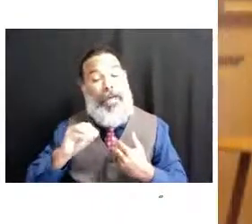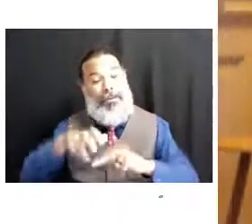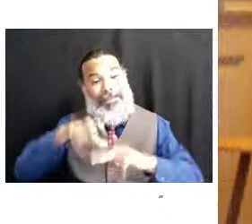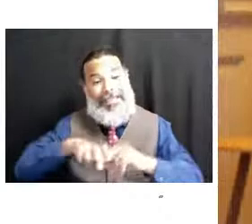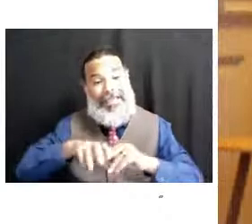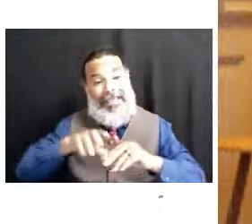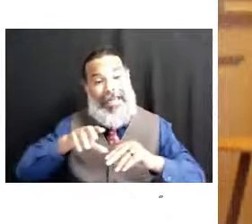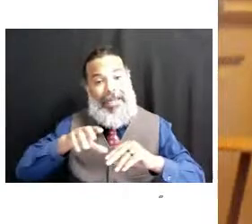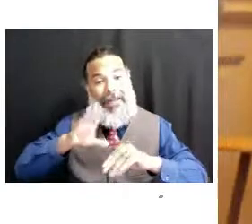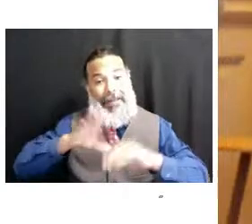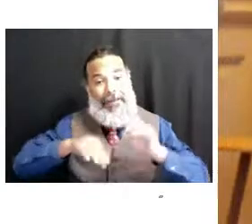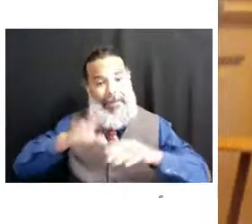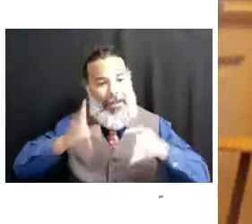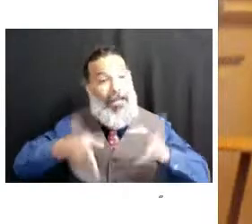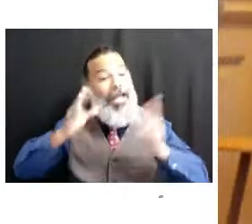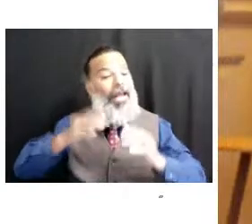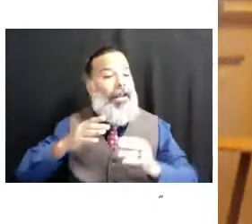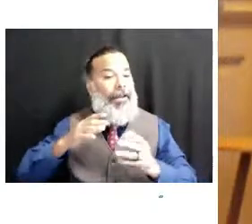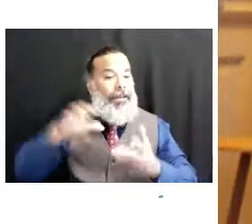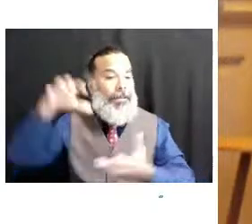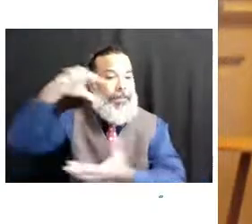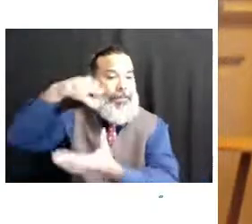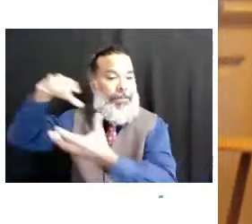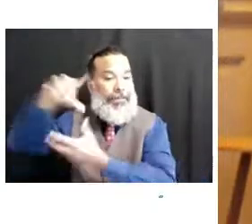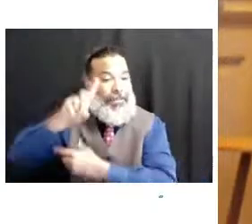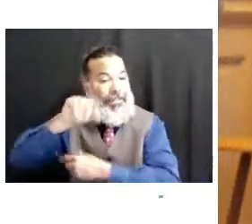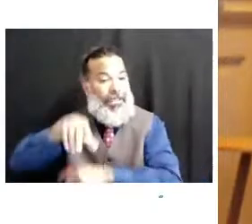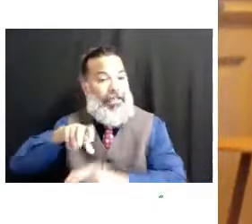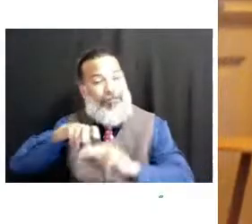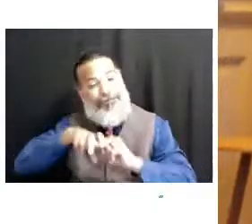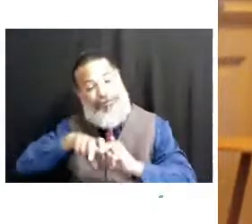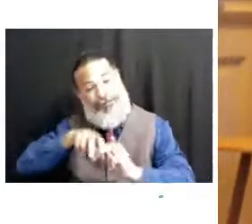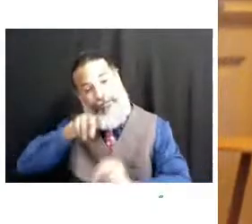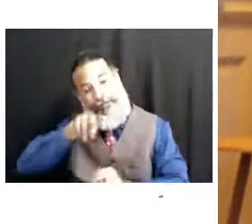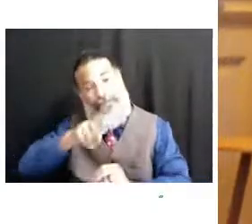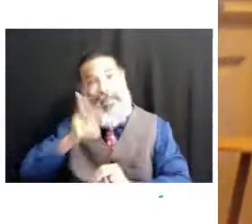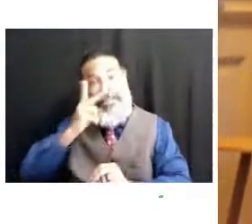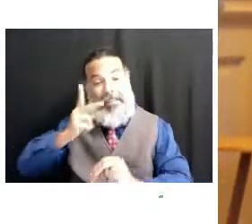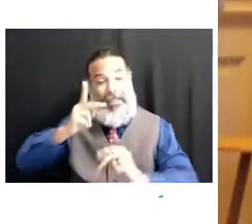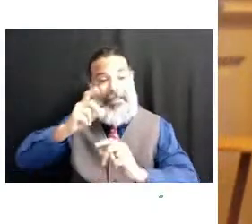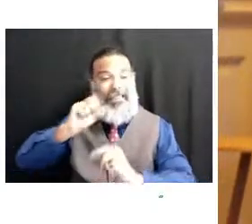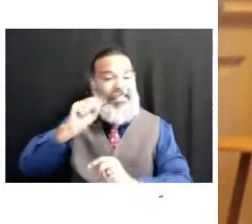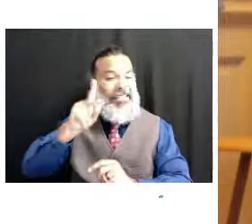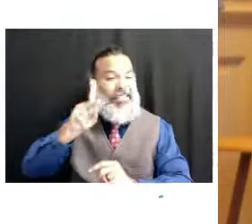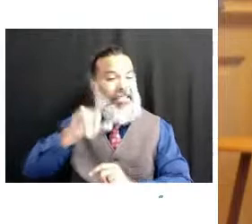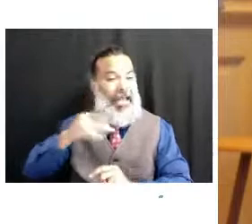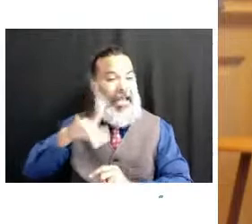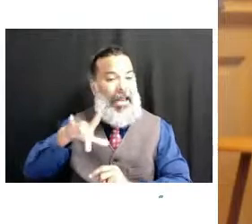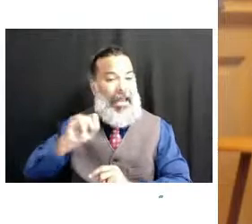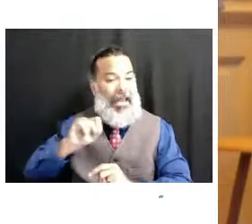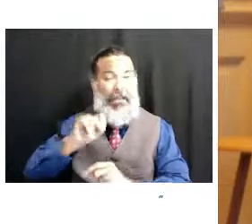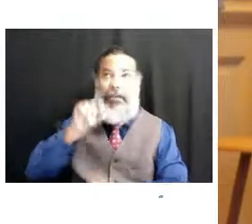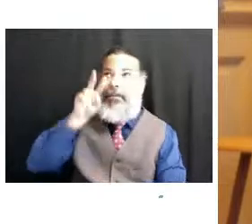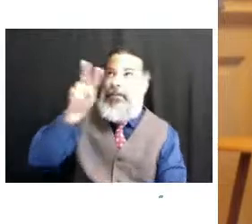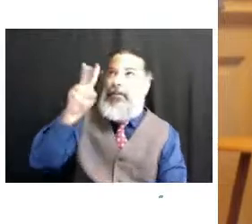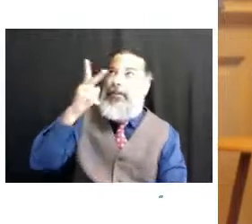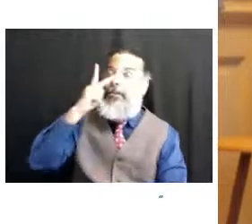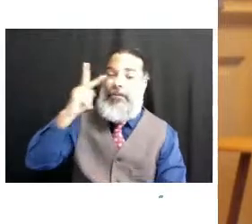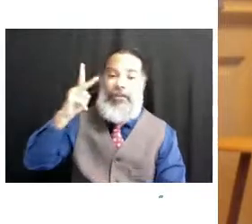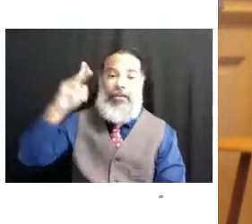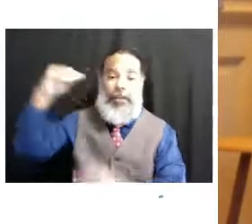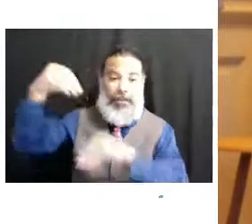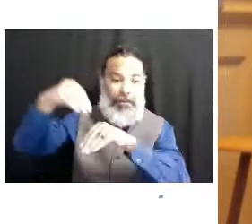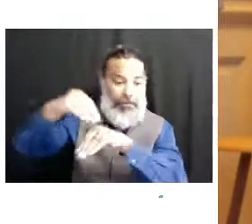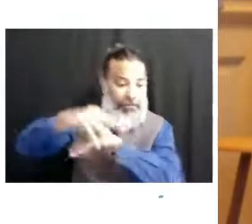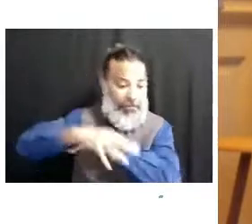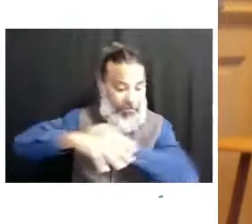building on a cloudy day and watch through the skylights, the light